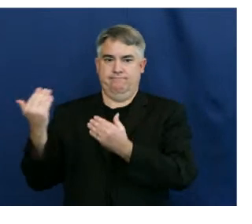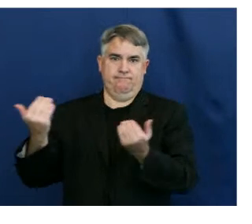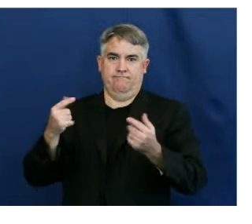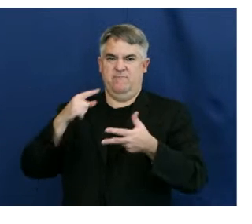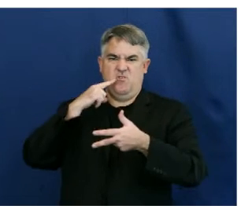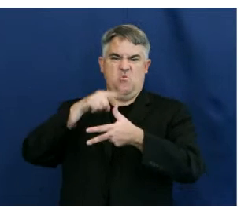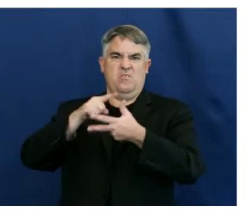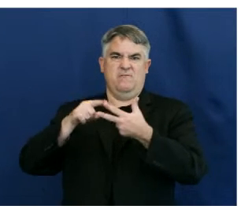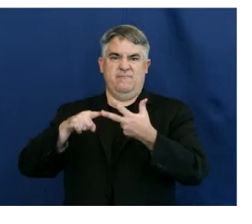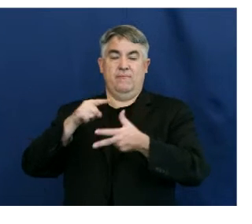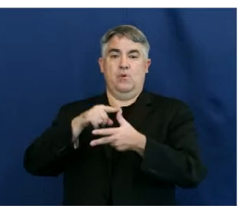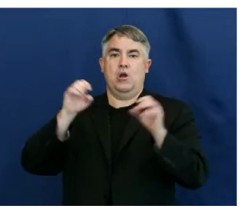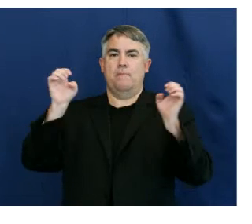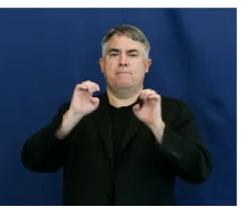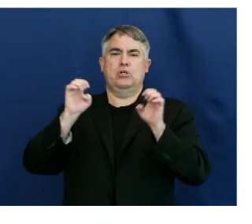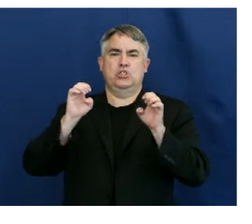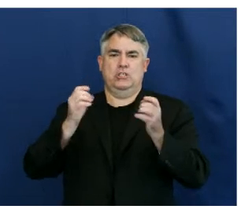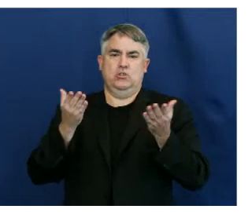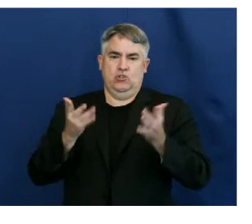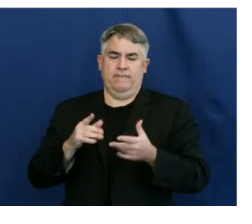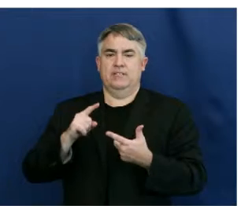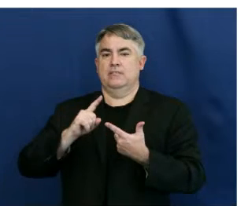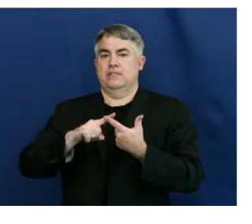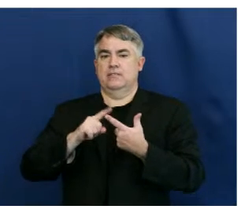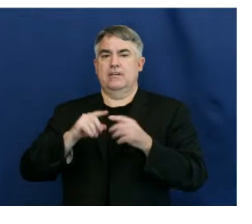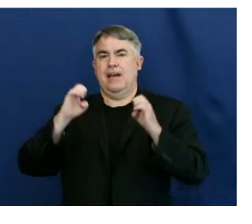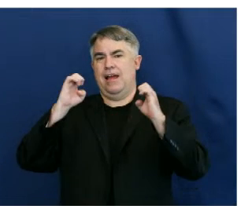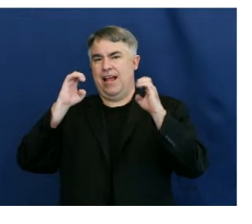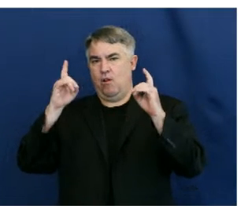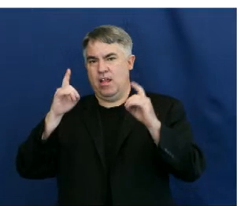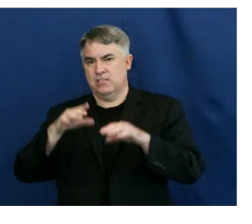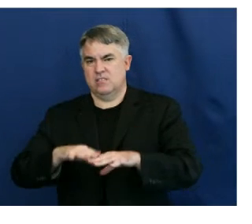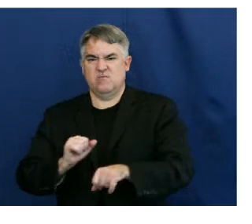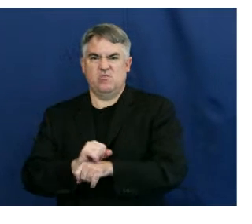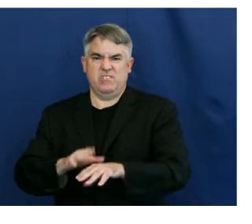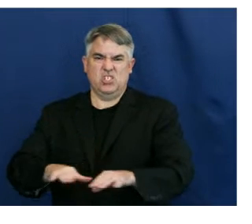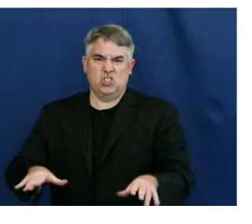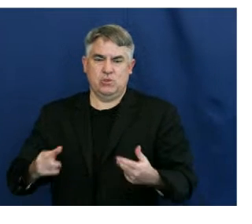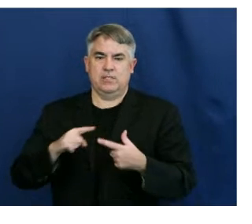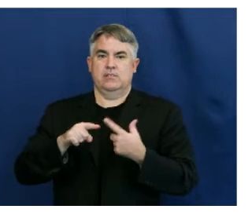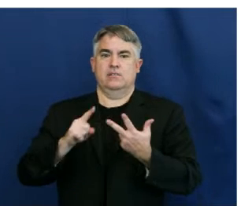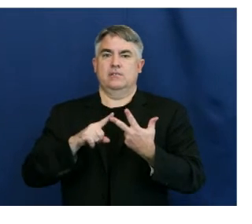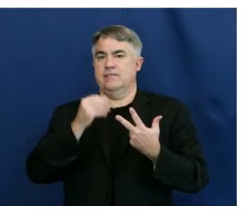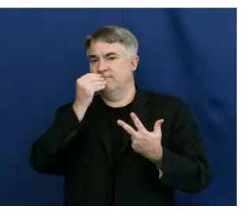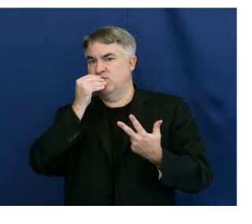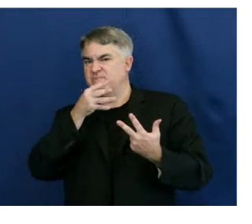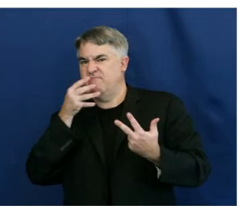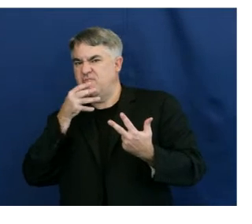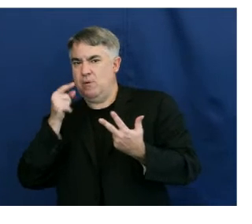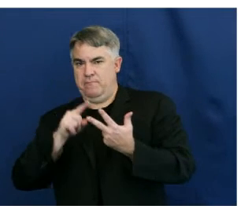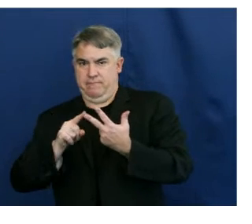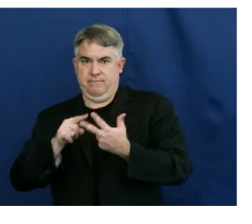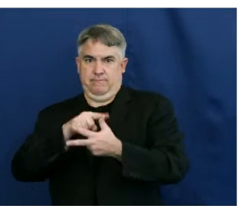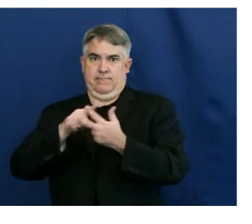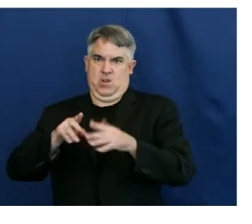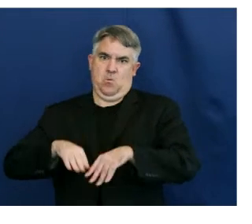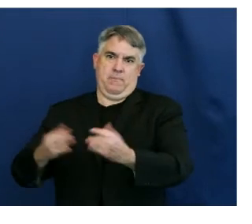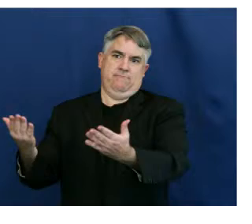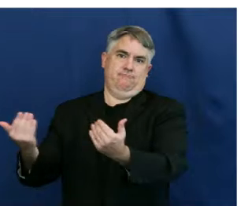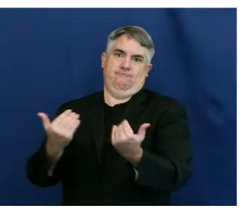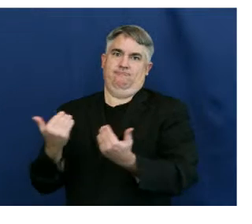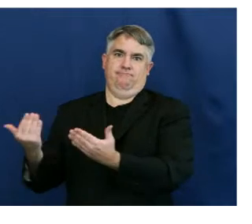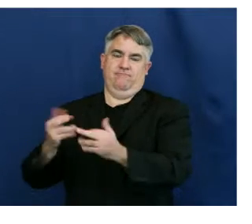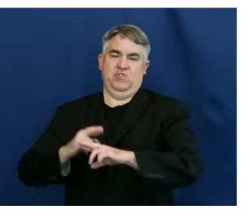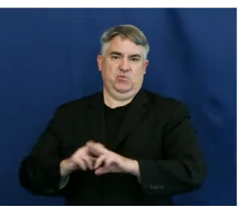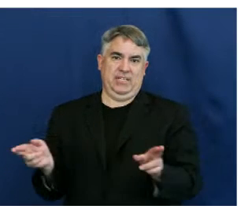care, and food and agriculture. And it will take us a little bit of time to work through this group, but we are excited to do that. And